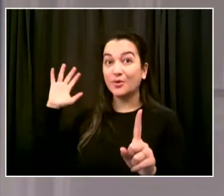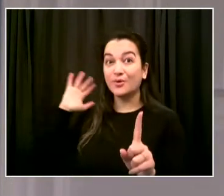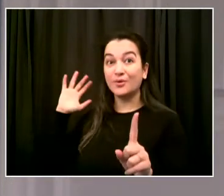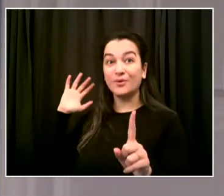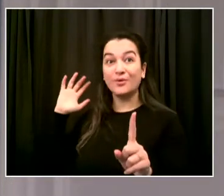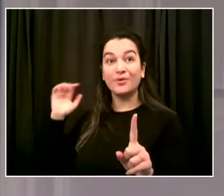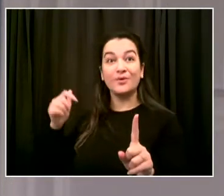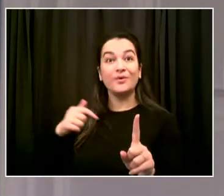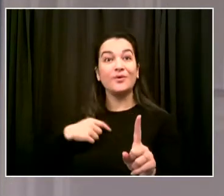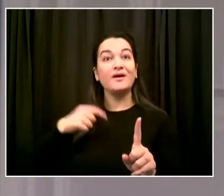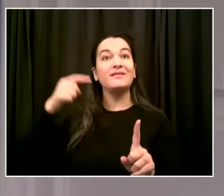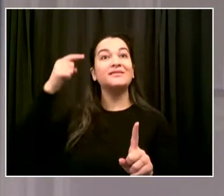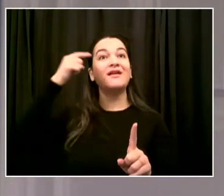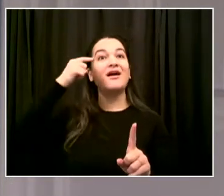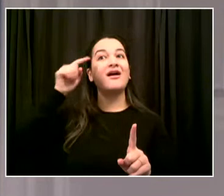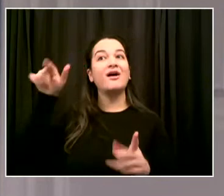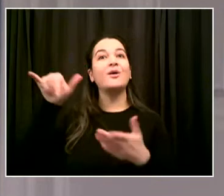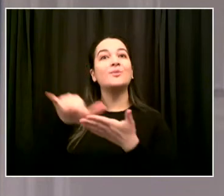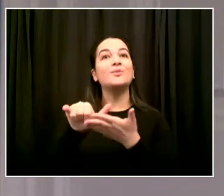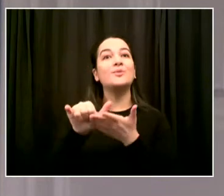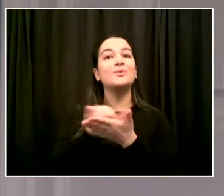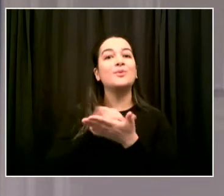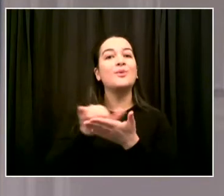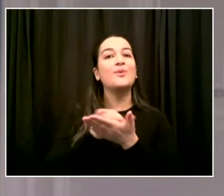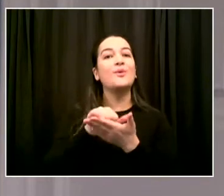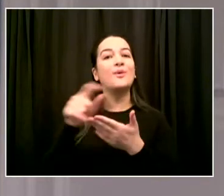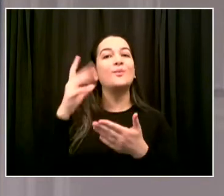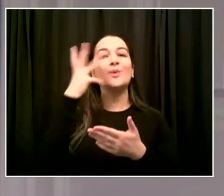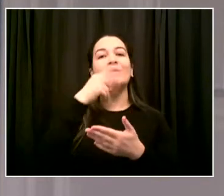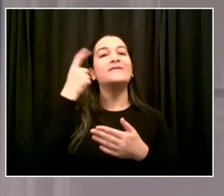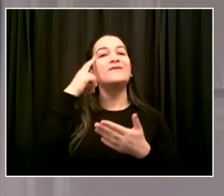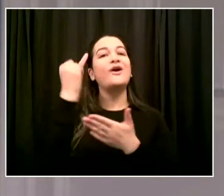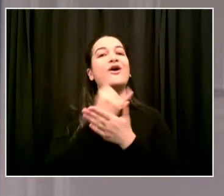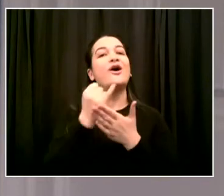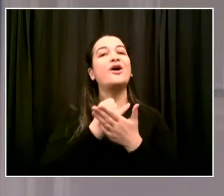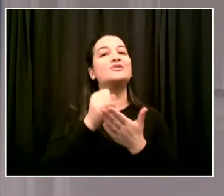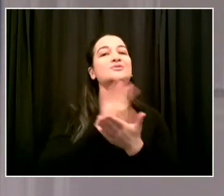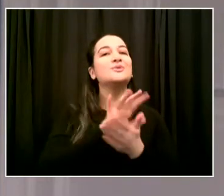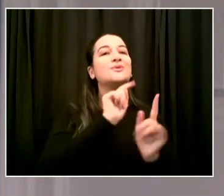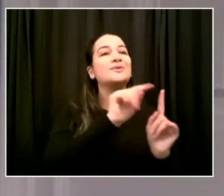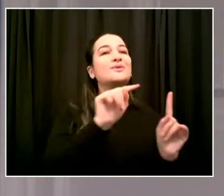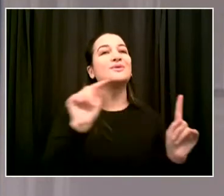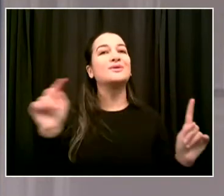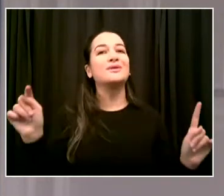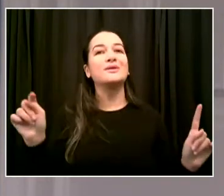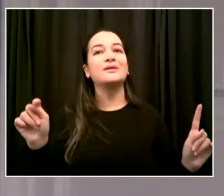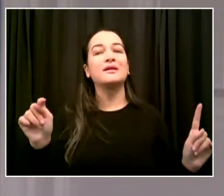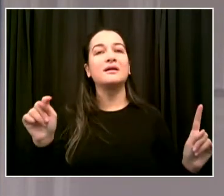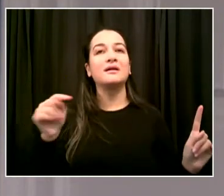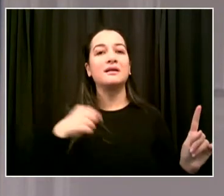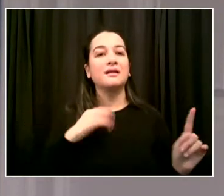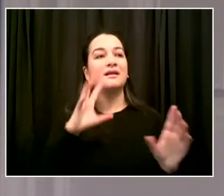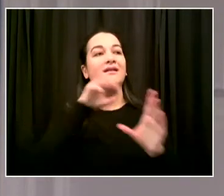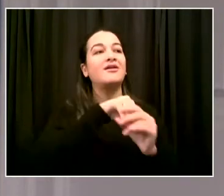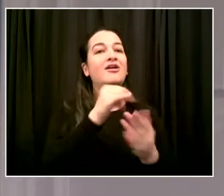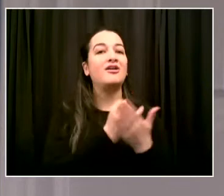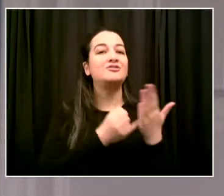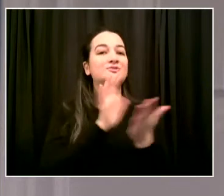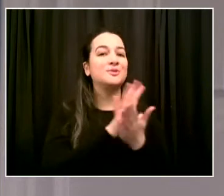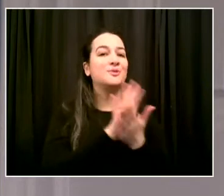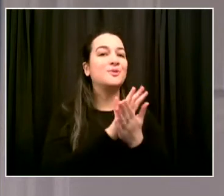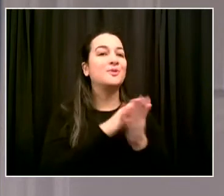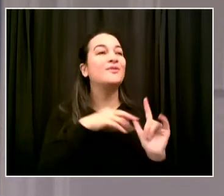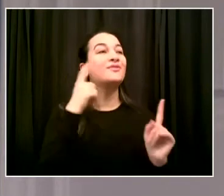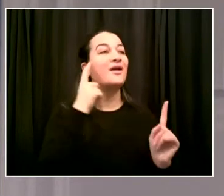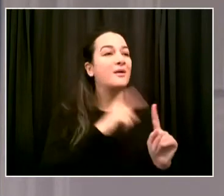city. I then spent 14 years as a transportation planner in New York and nationally, working closely with New York